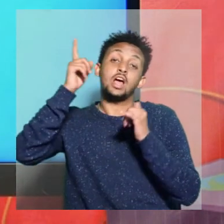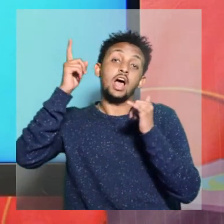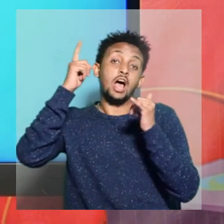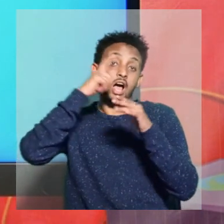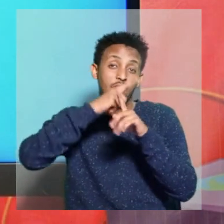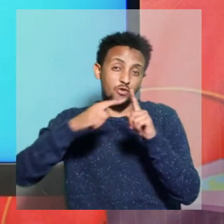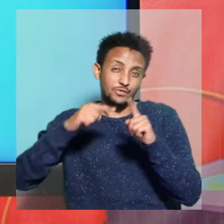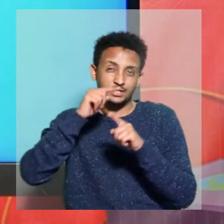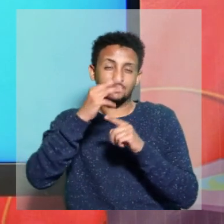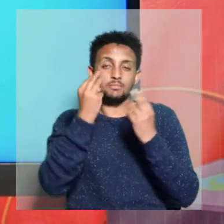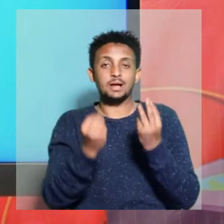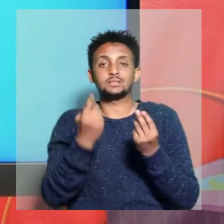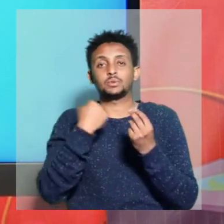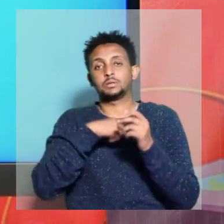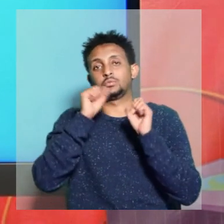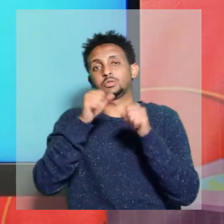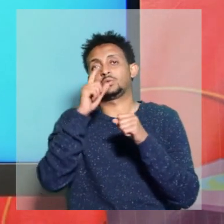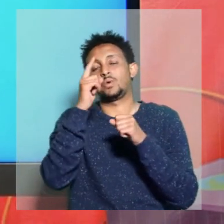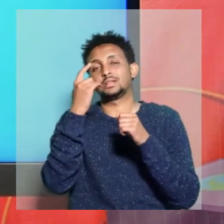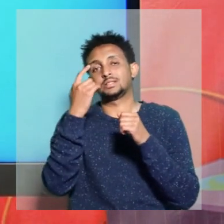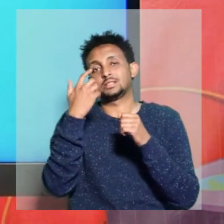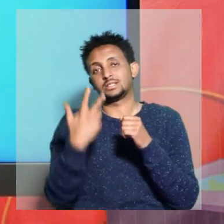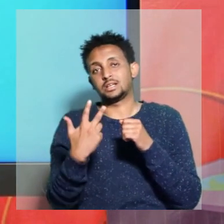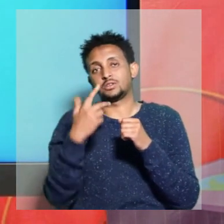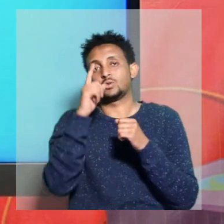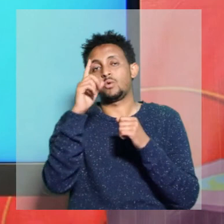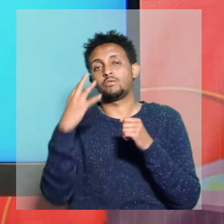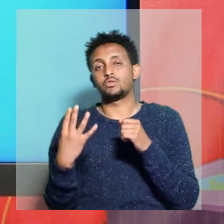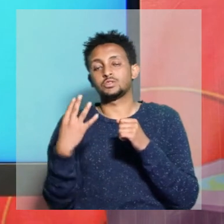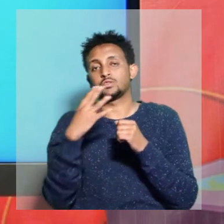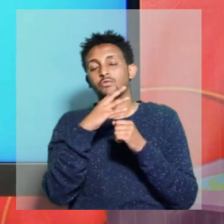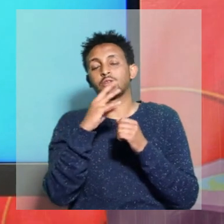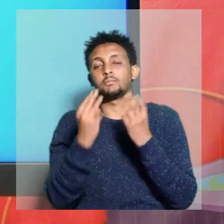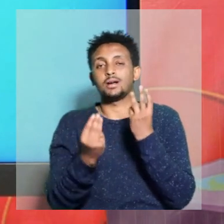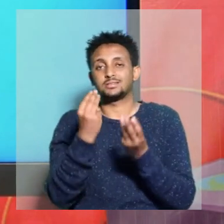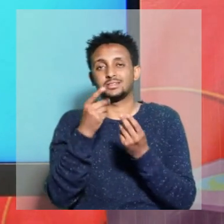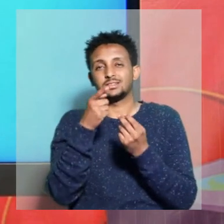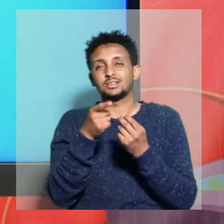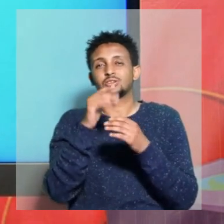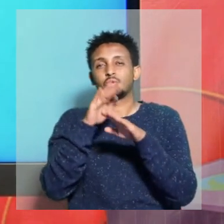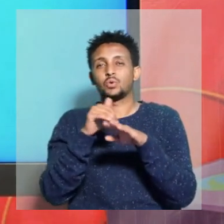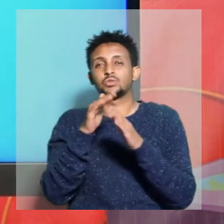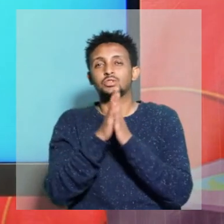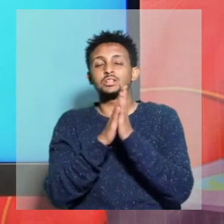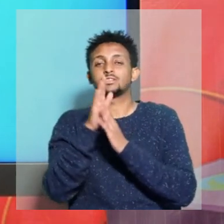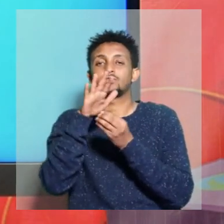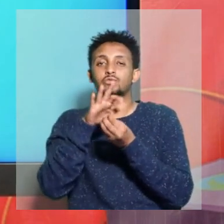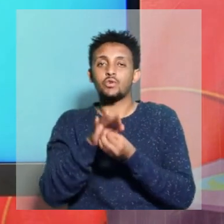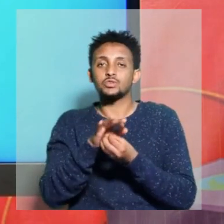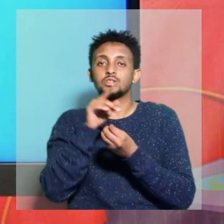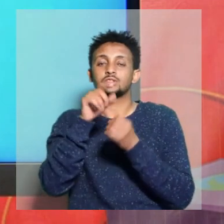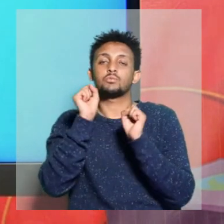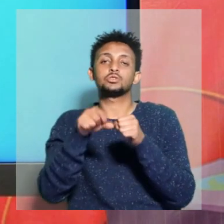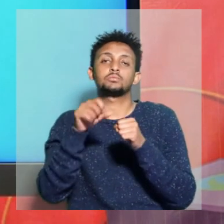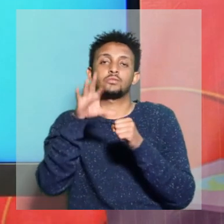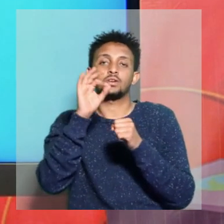mass. It's also possible to find 1/3 of the mass, 1/4 of the mass, and so on. There is a so-called thrust force. It's also possible